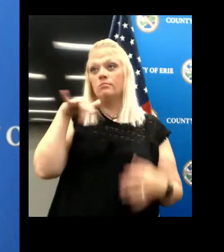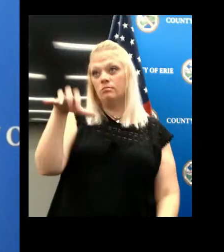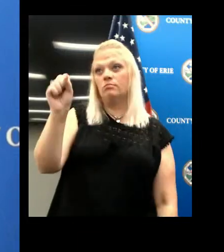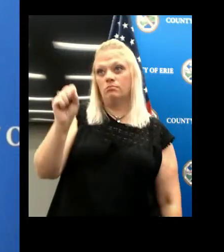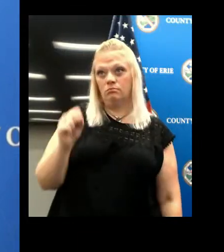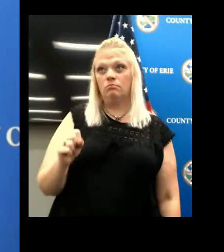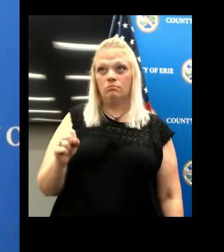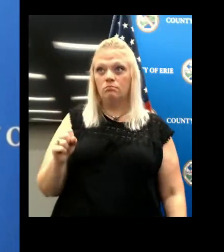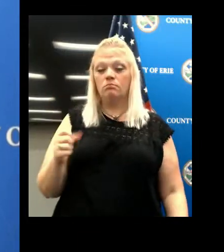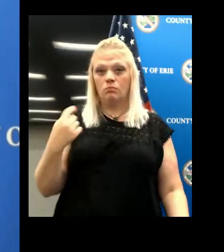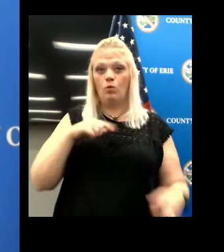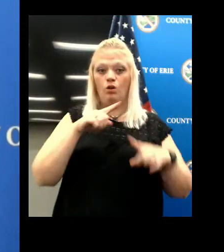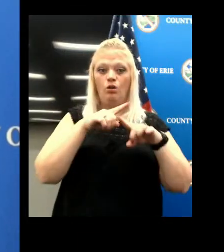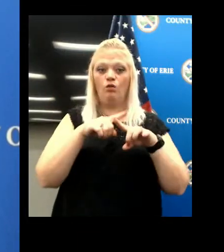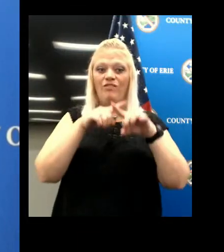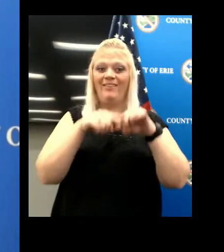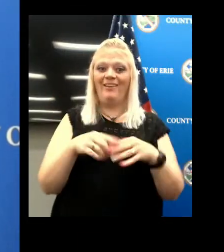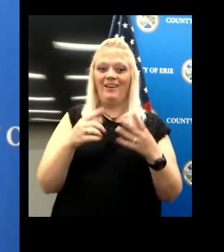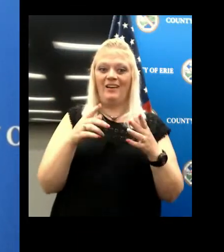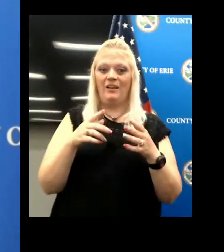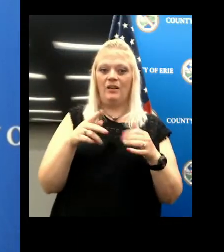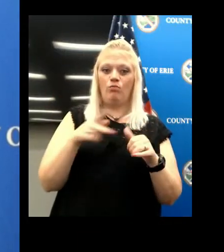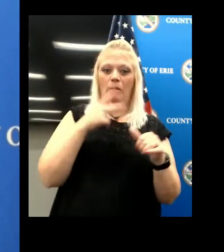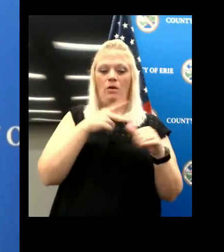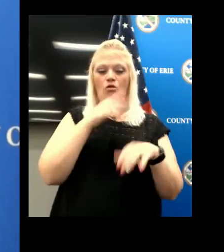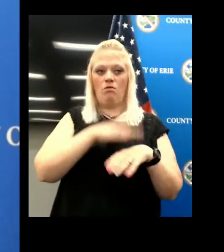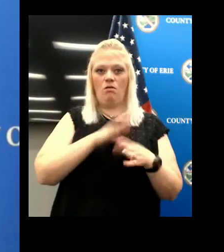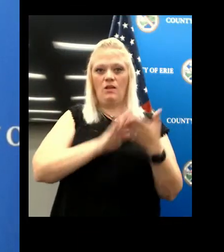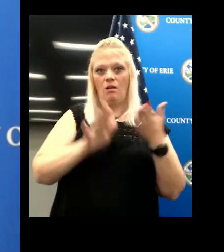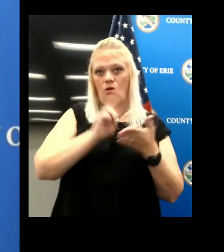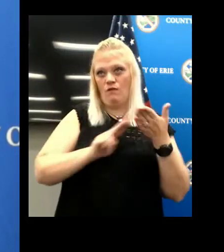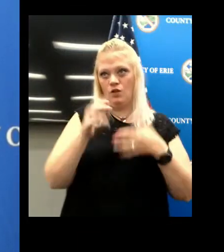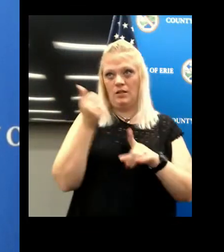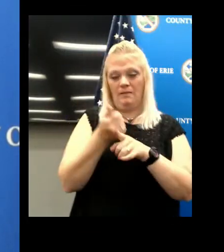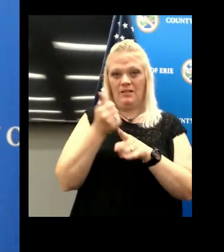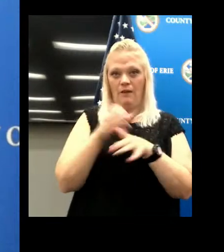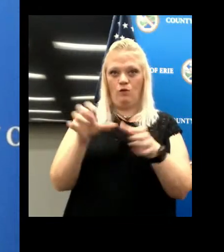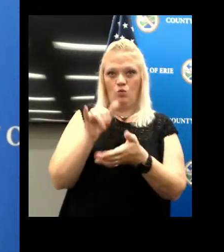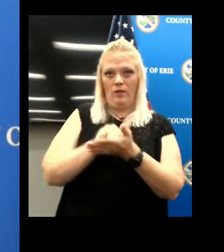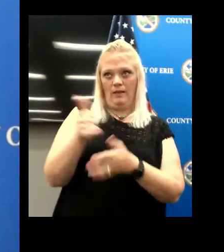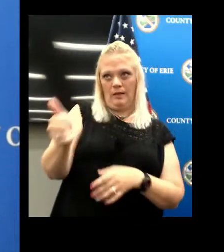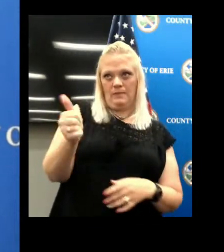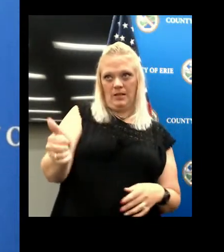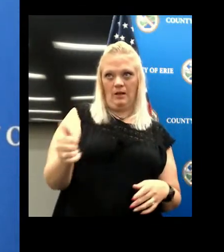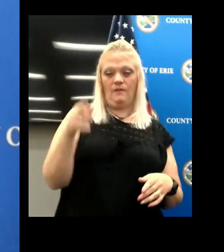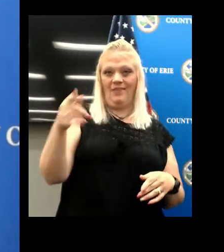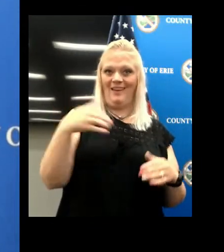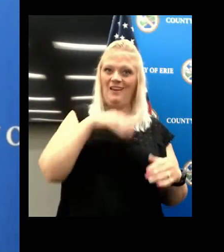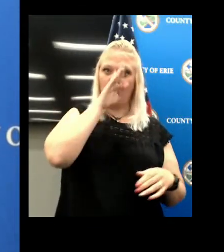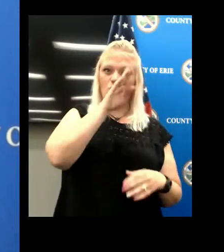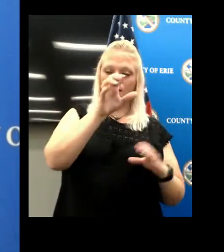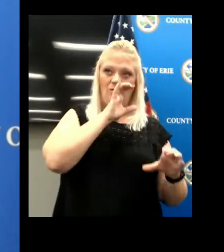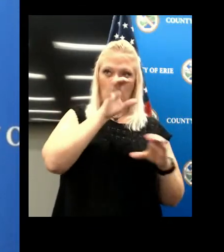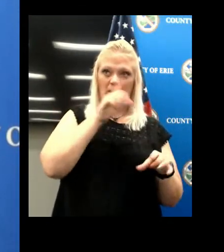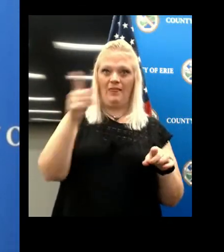yes. We're relying primarily on the colleges and universities to do that. They have the direct communication. They control the emails